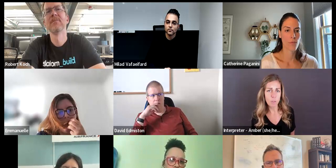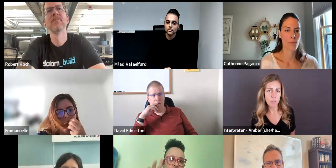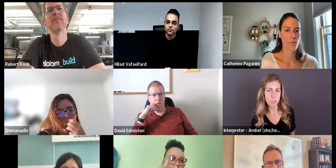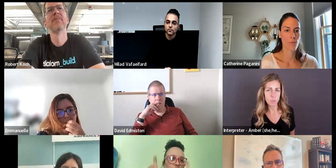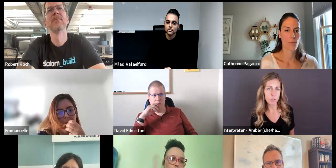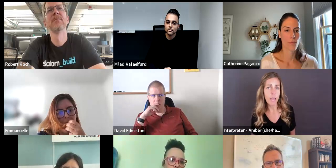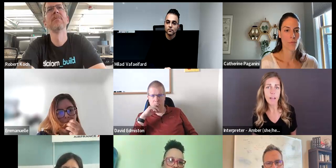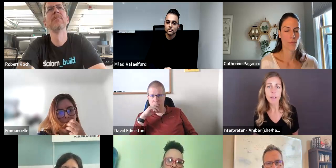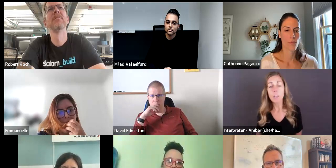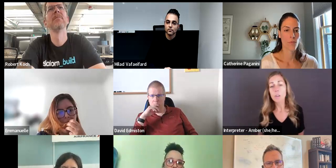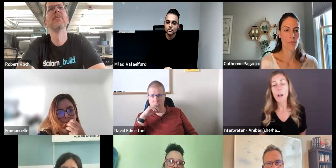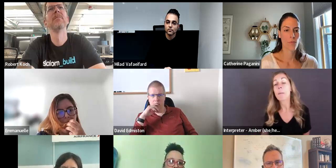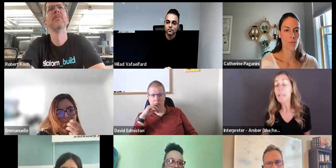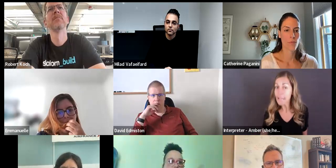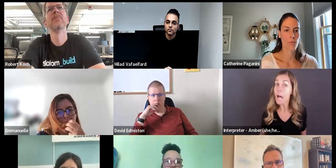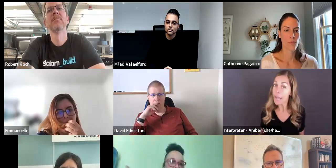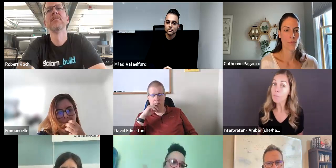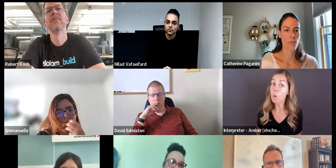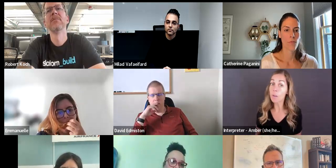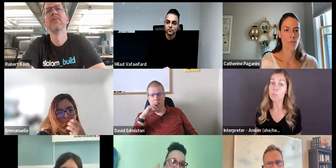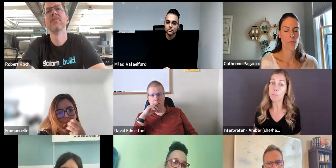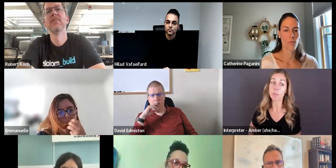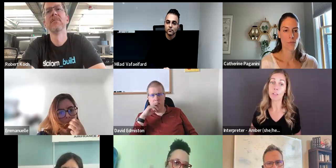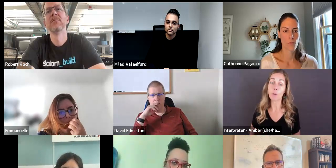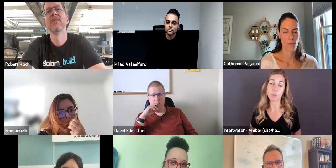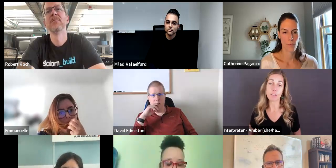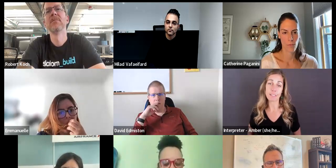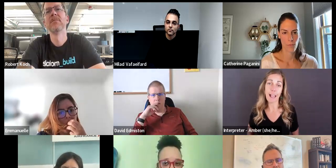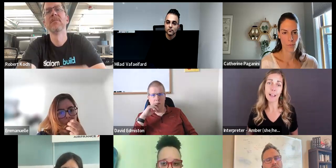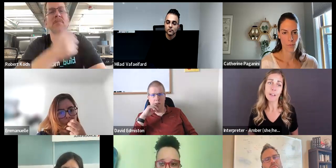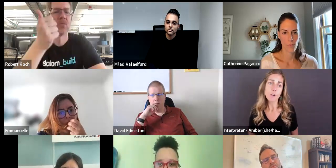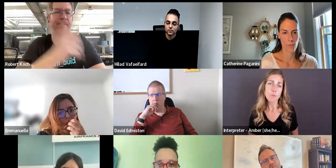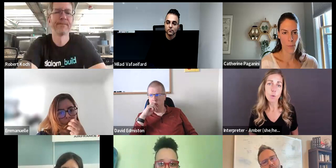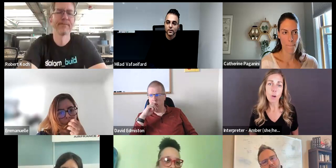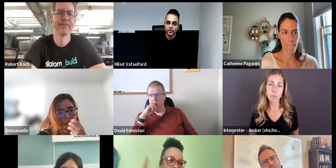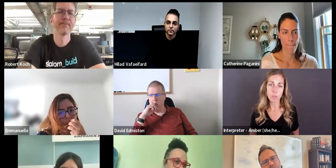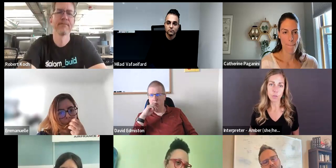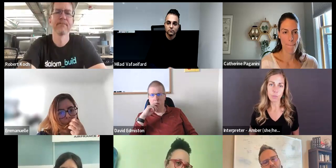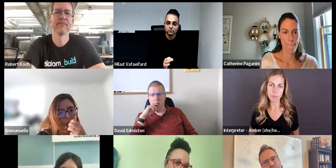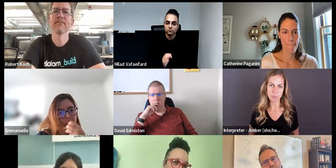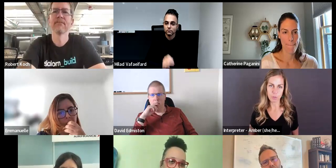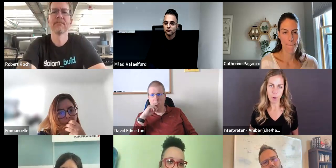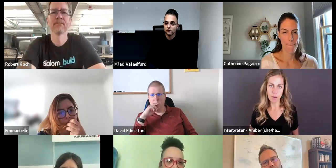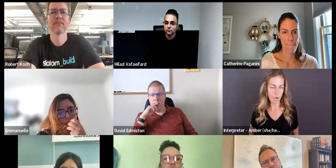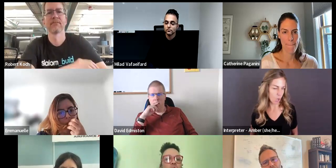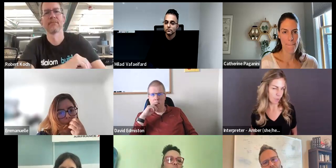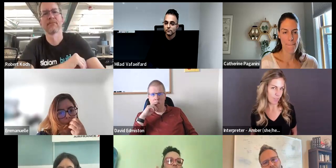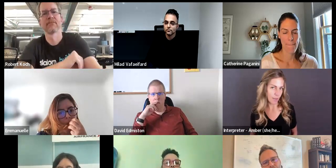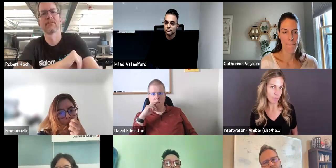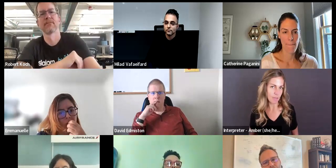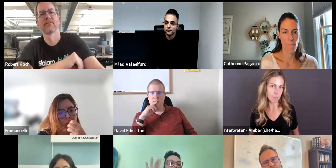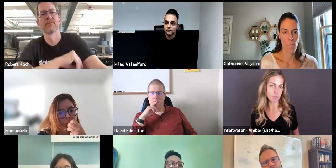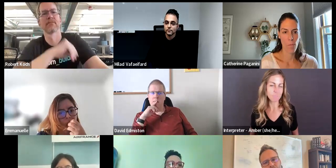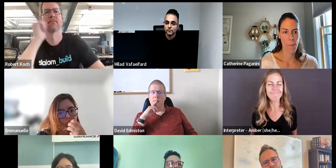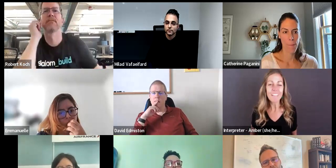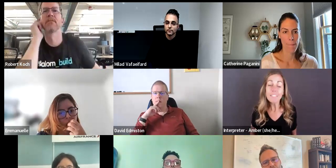some questions or do that, again, I am going to be posting questions on Slack for you all to be able to respond there. Hopefully that'll